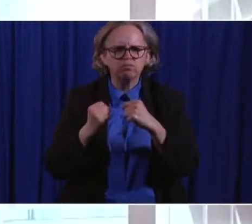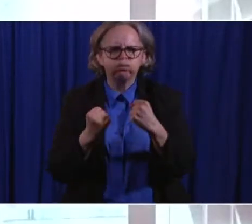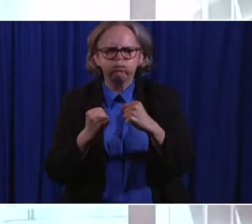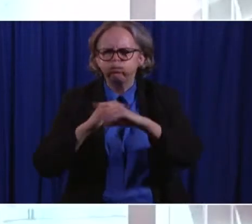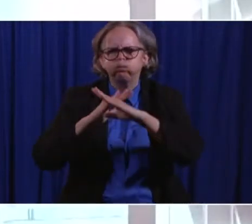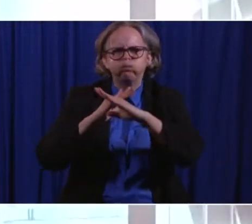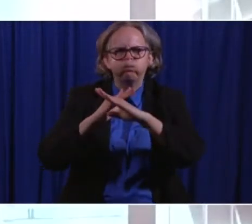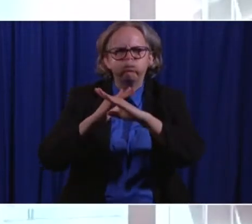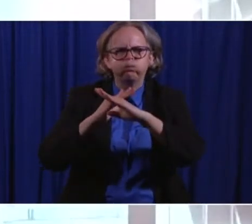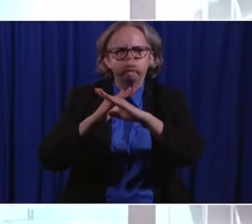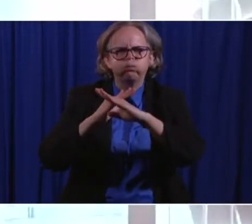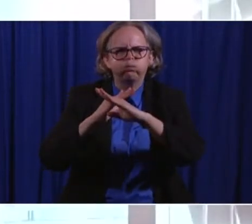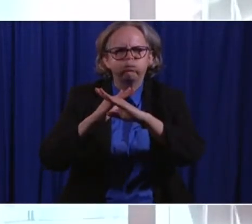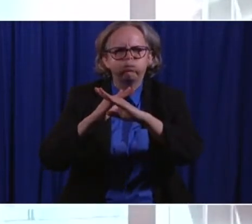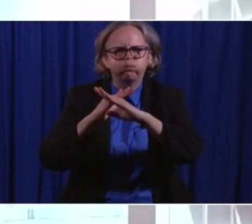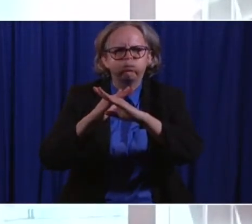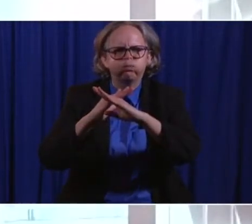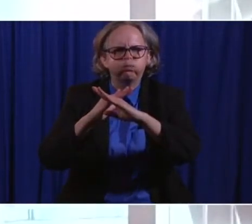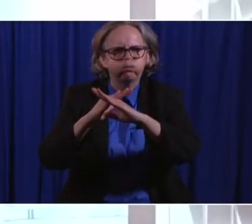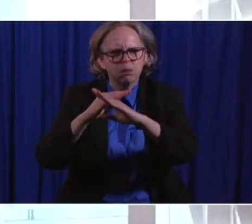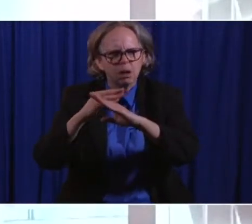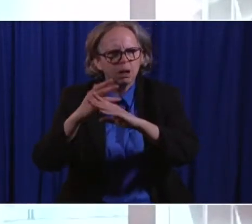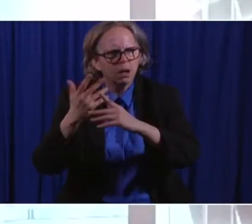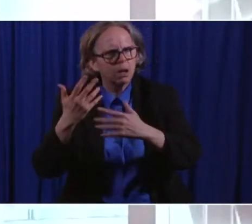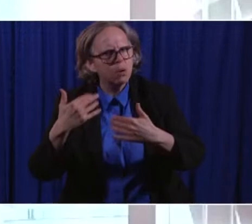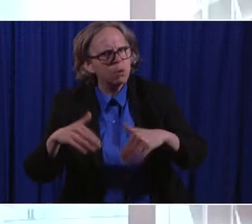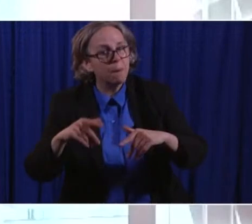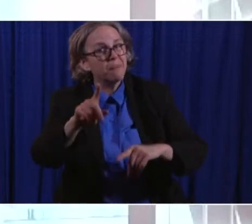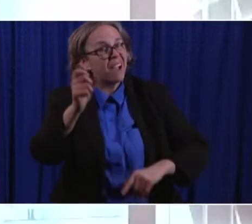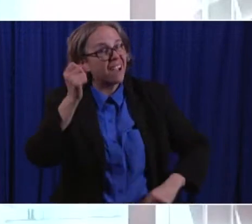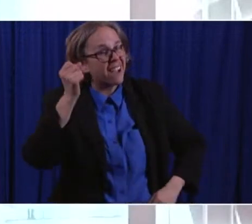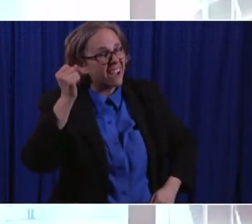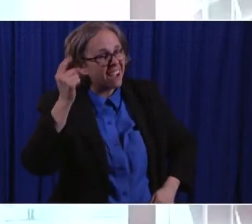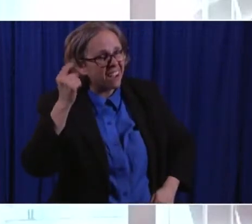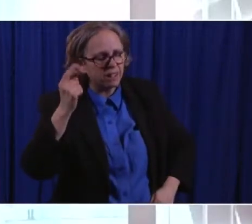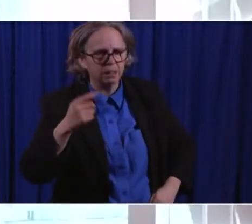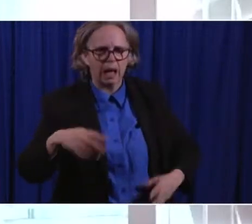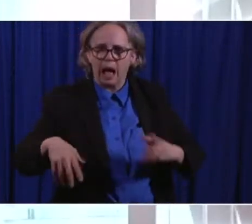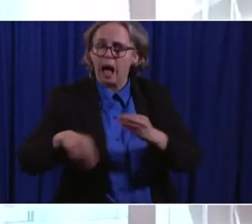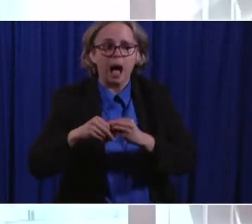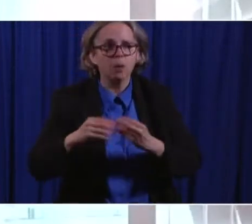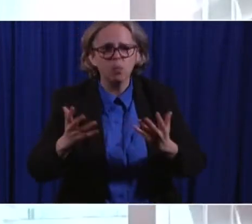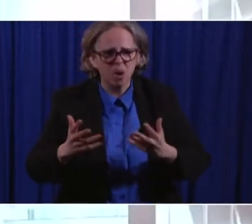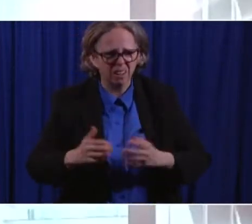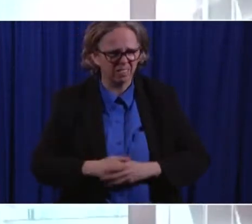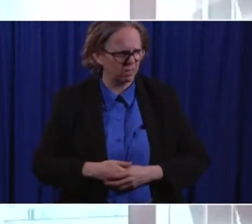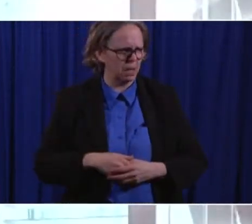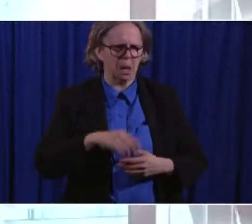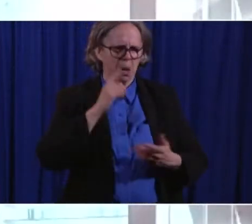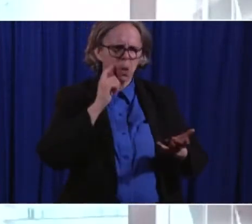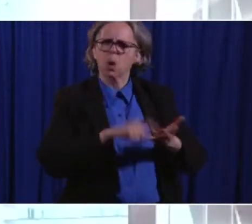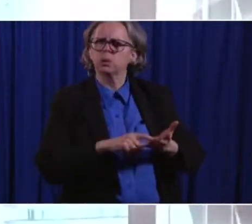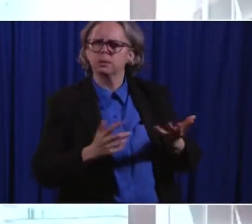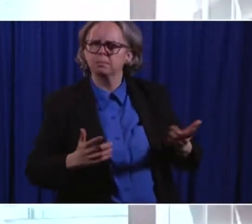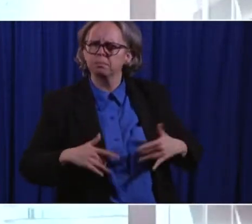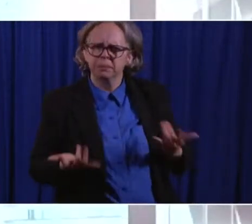non-waning immunity. But it also holds up very well in the face of the variants, including